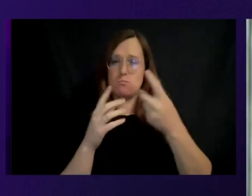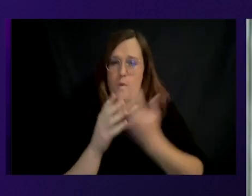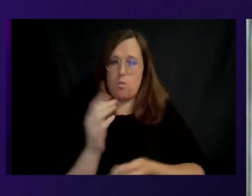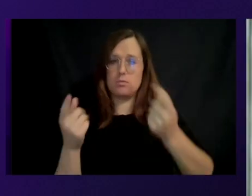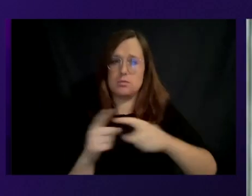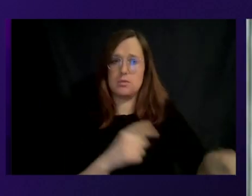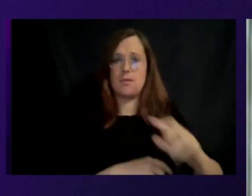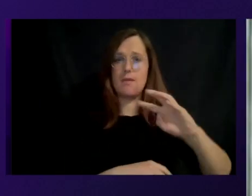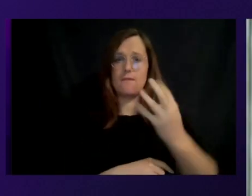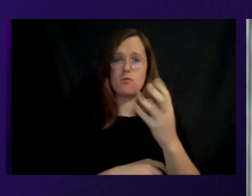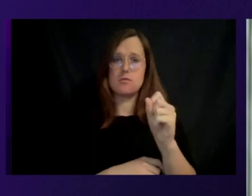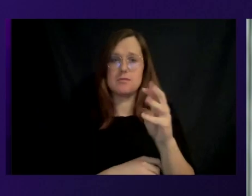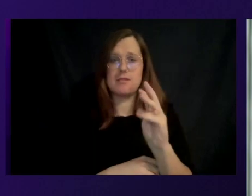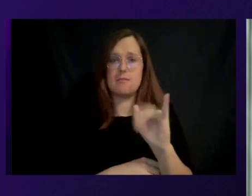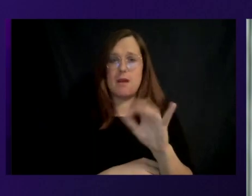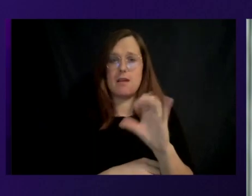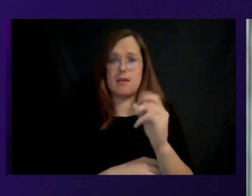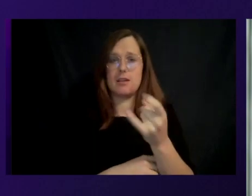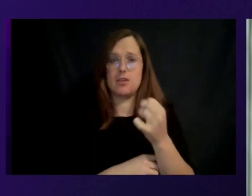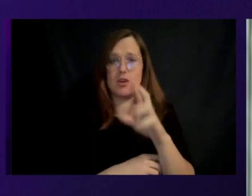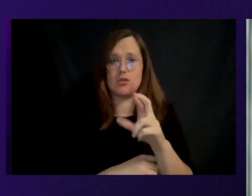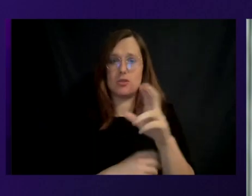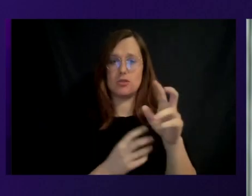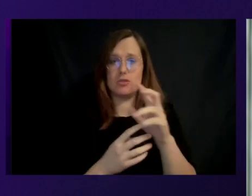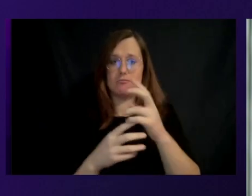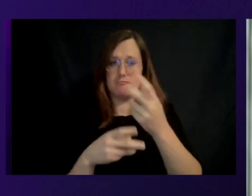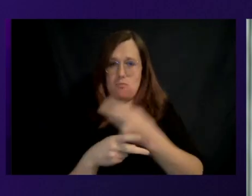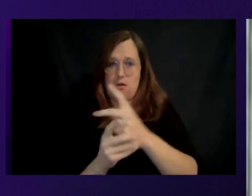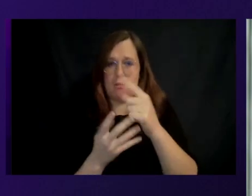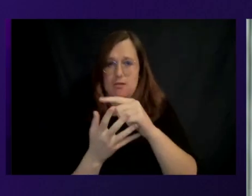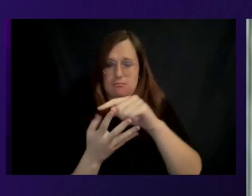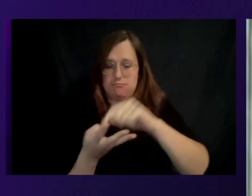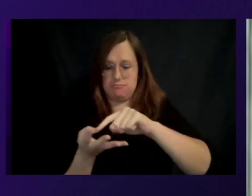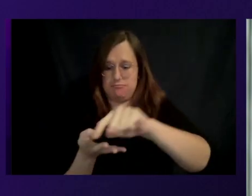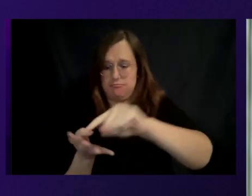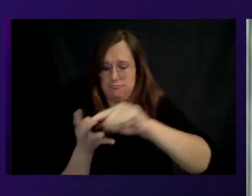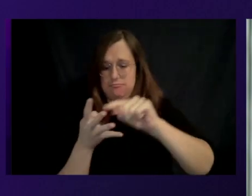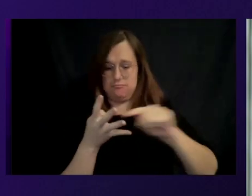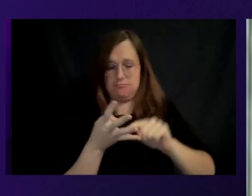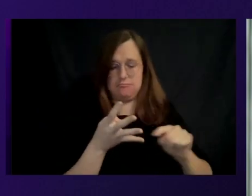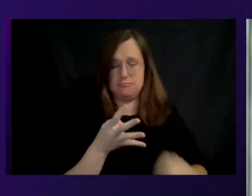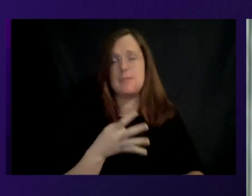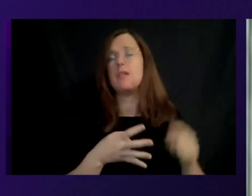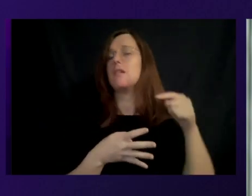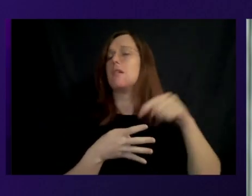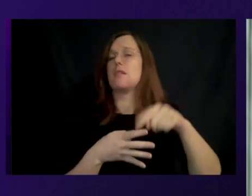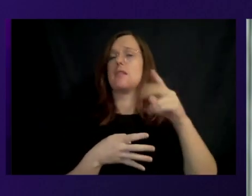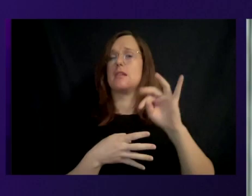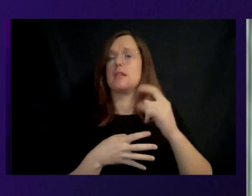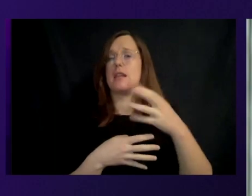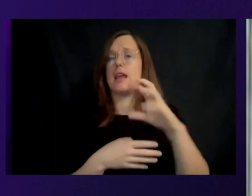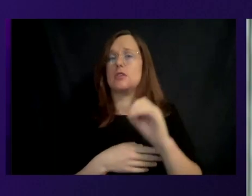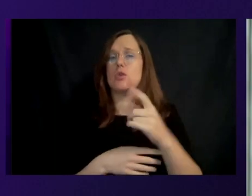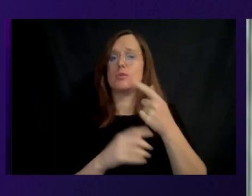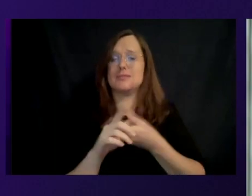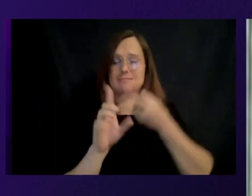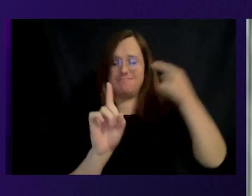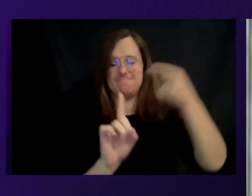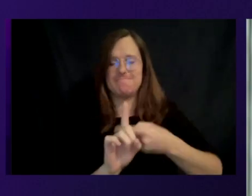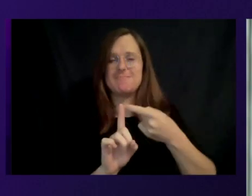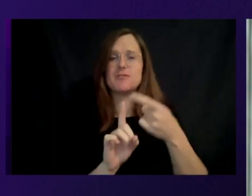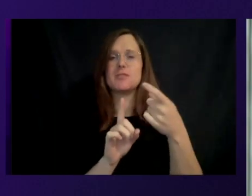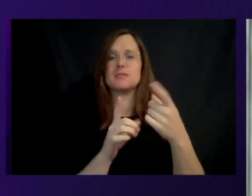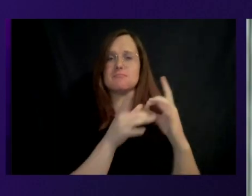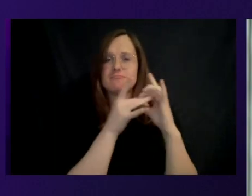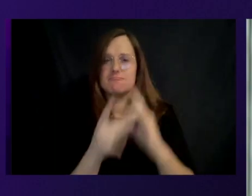product line is our AWS Nitro system, or Nitro. Nitro, specifically the AWS Nitro cards that make up the hardware portion of